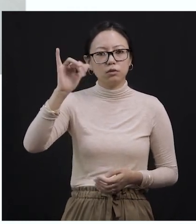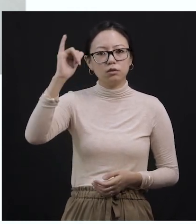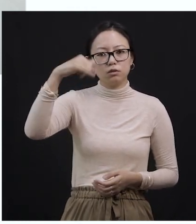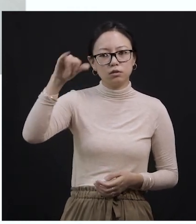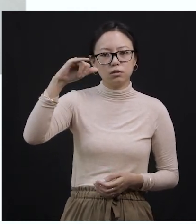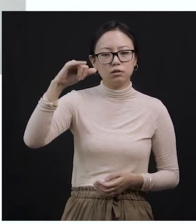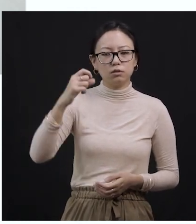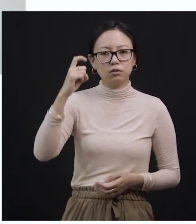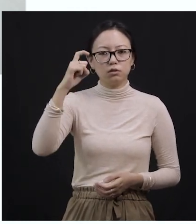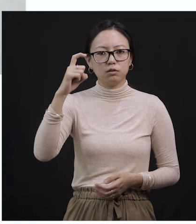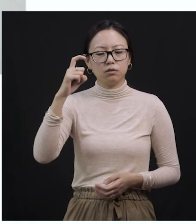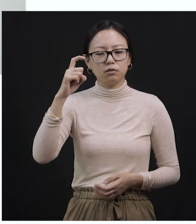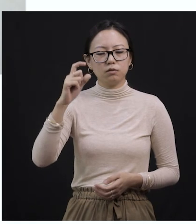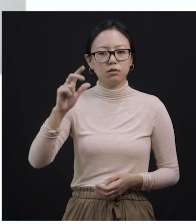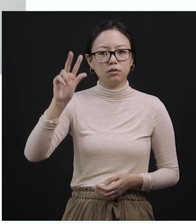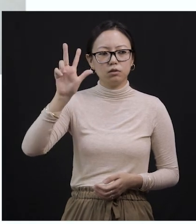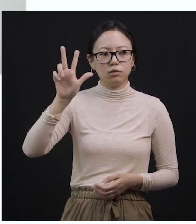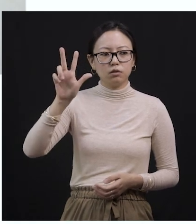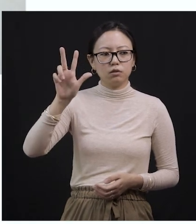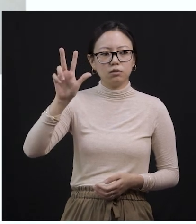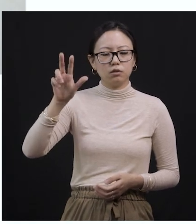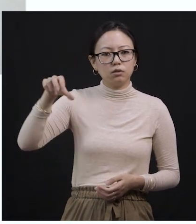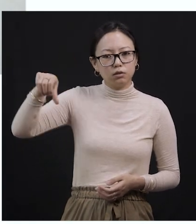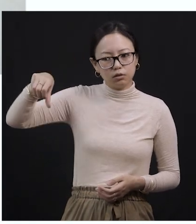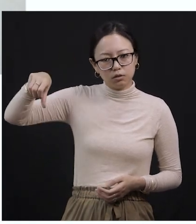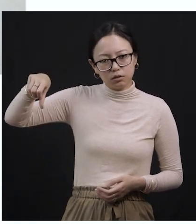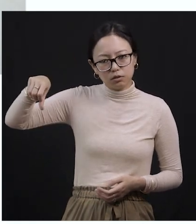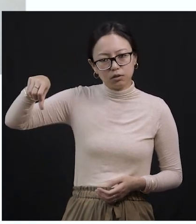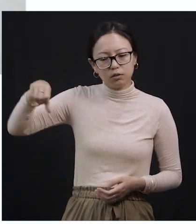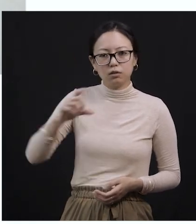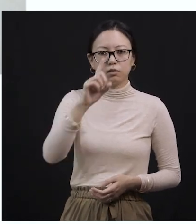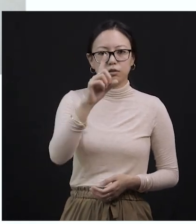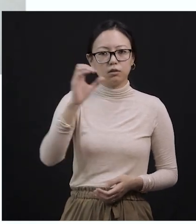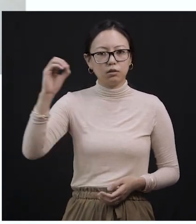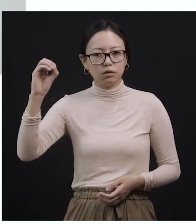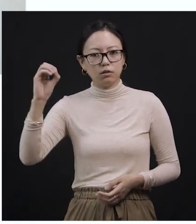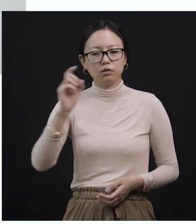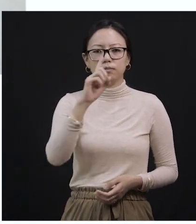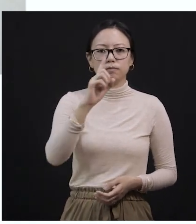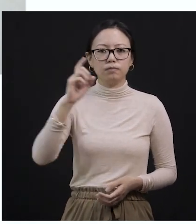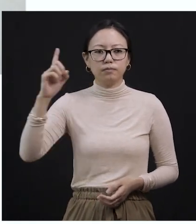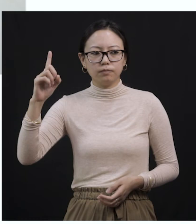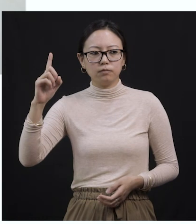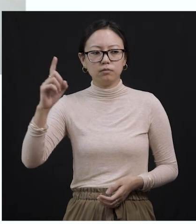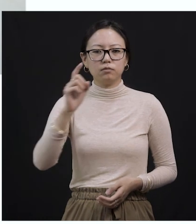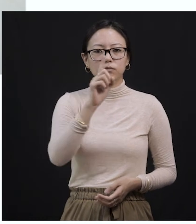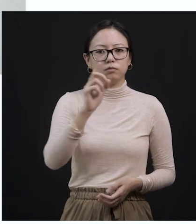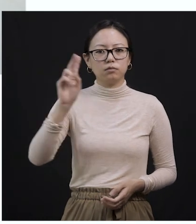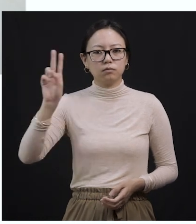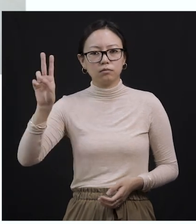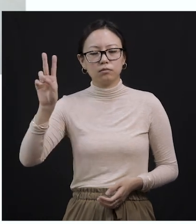5, 6, 7, 8, 9, 10,